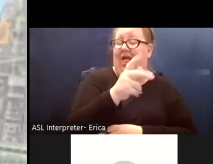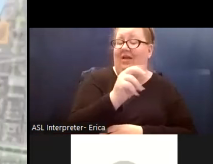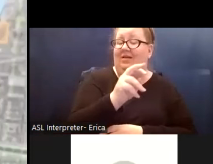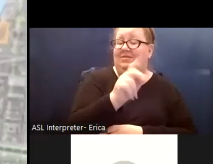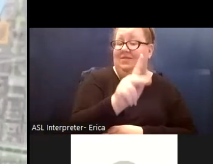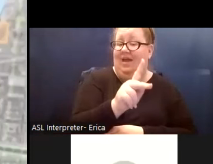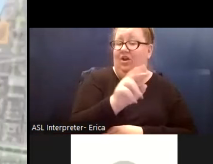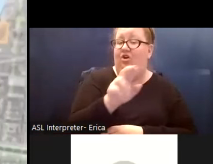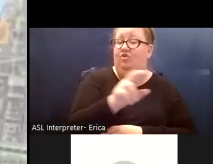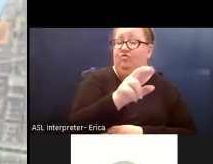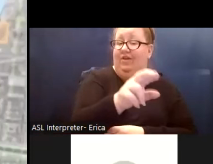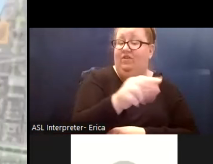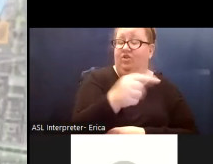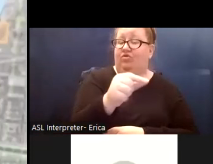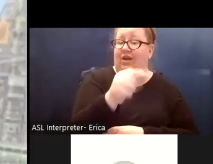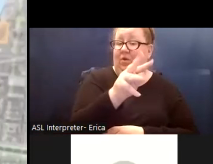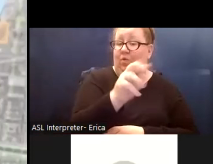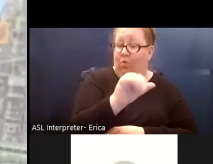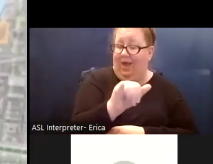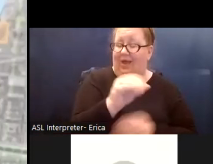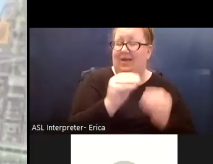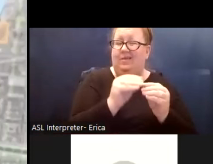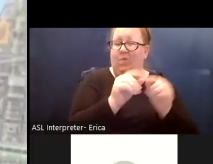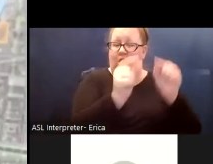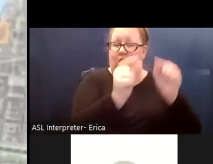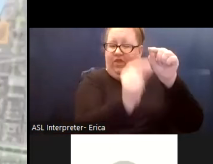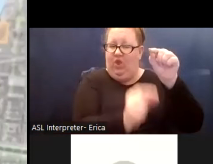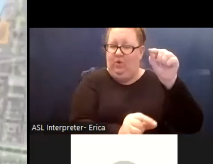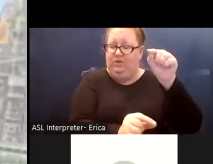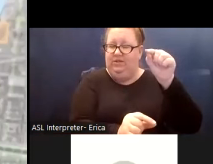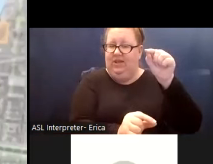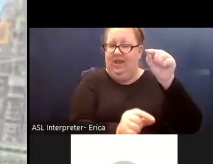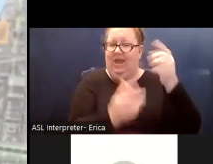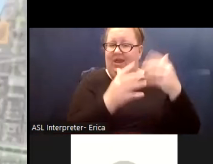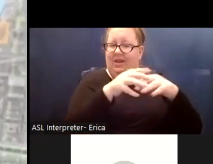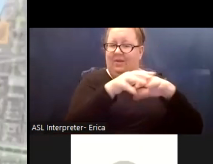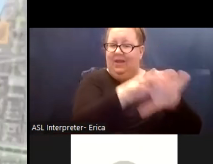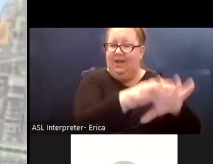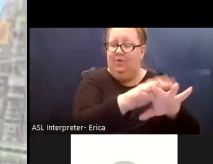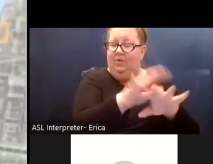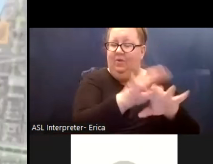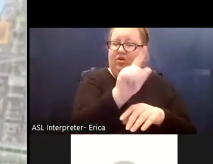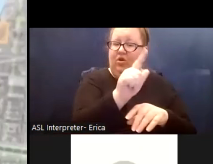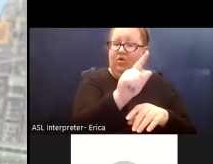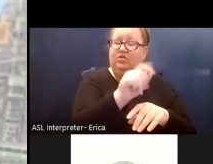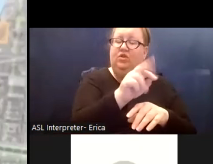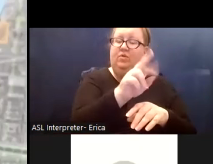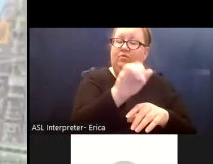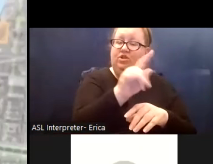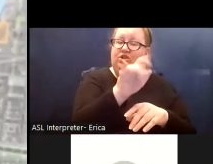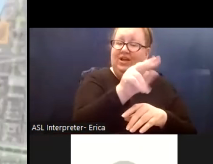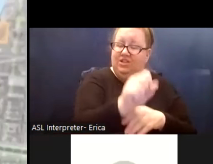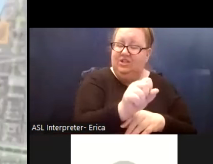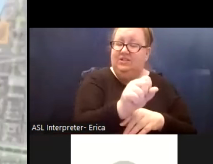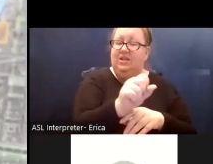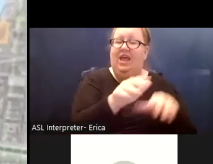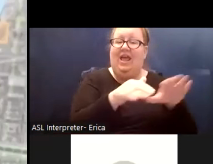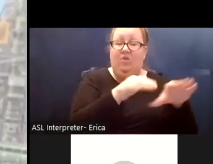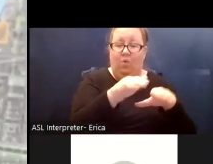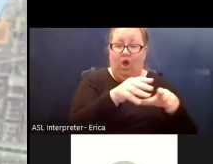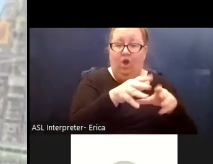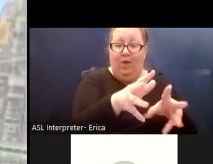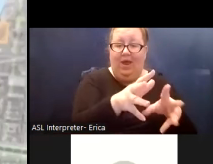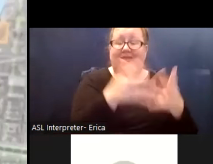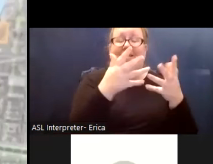more along the coast and can be integrated with our coastal protections, raised walkways, etc., projects that are